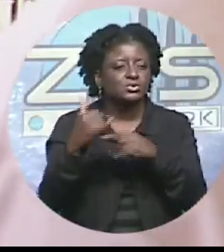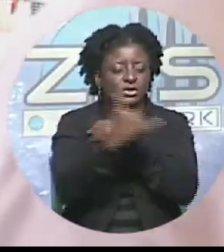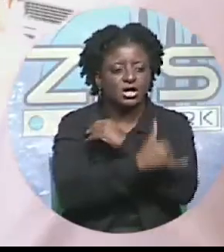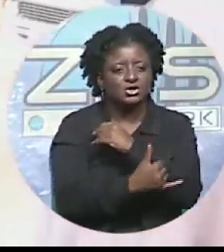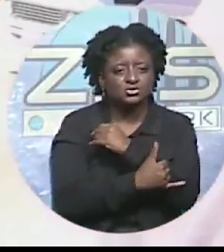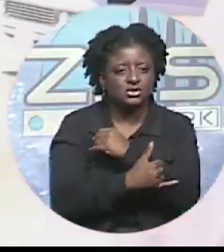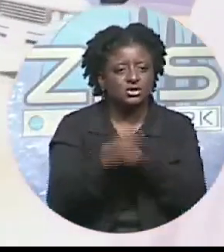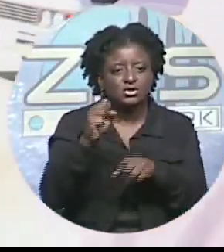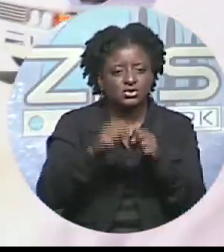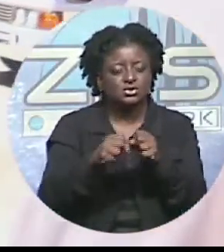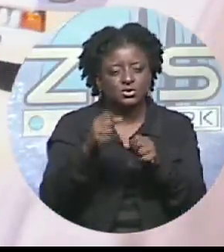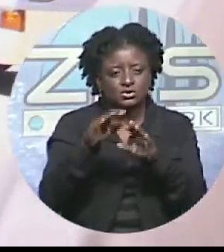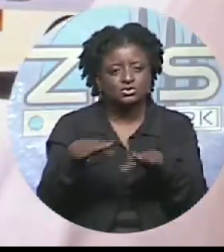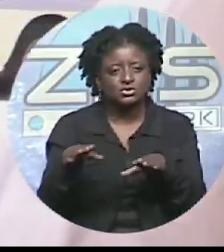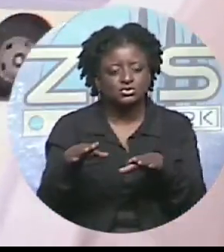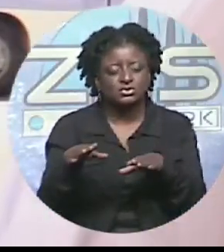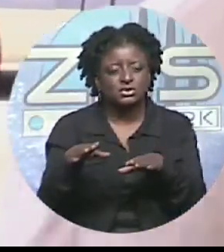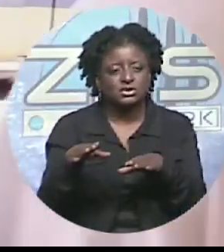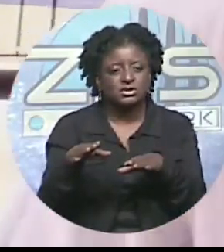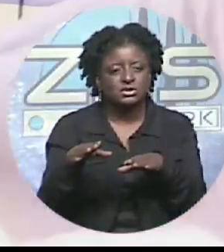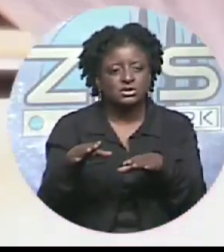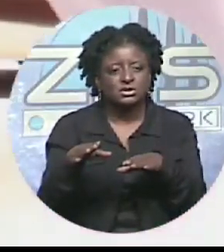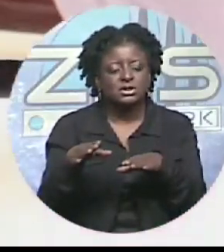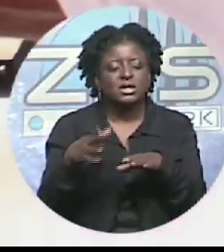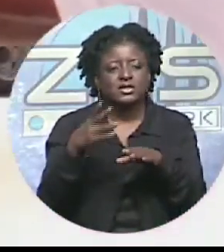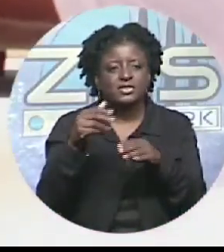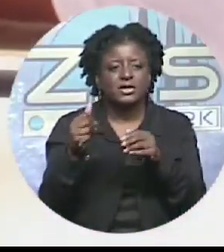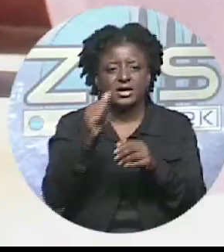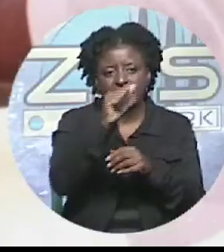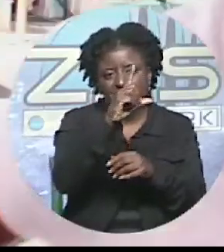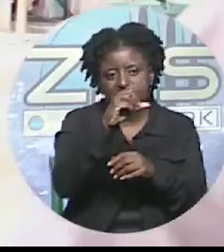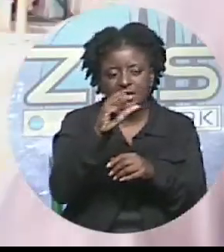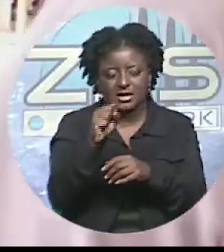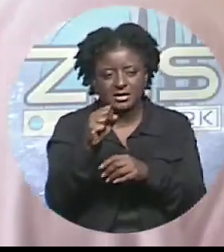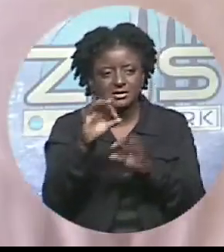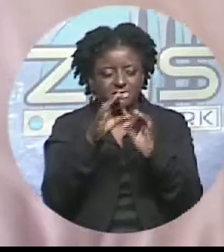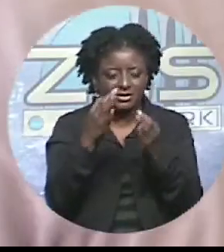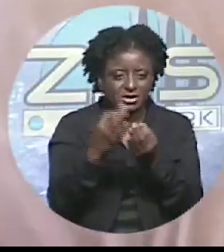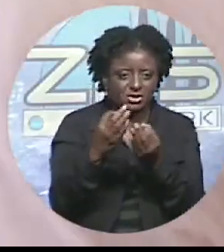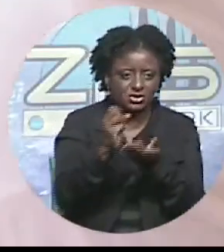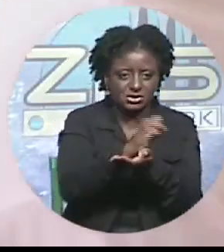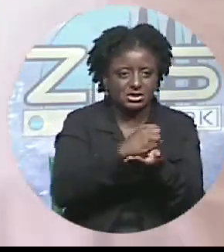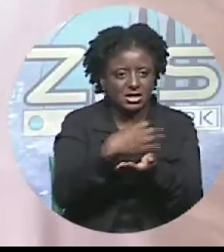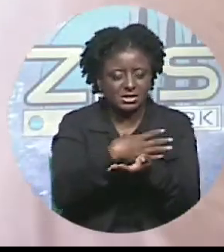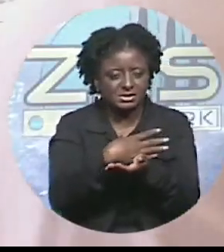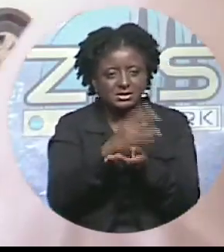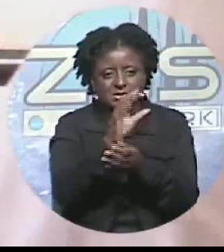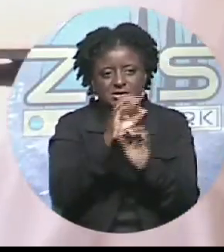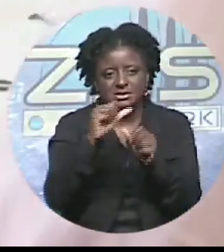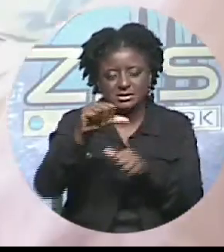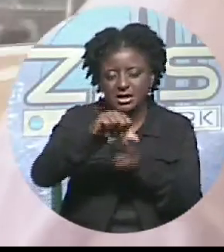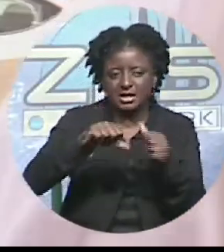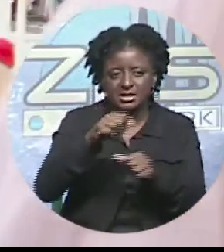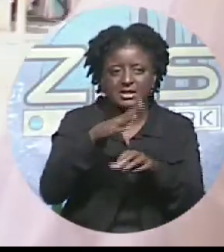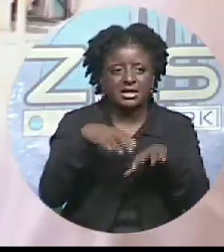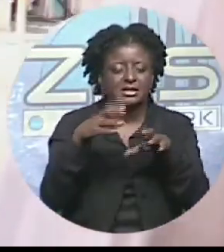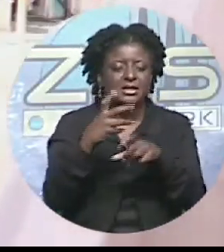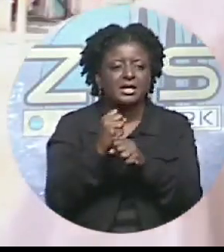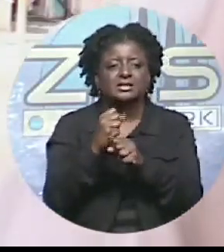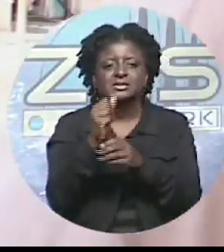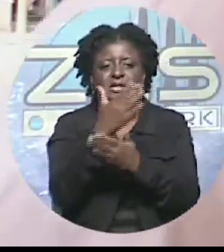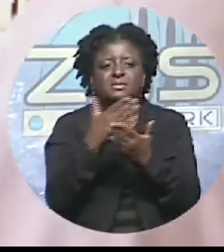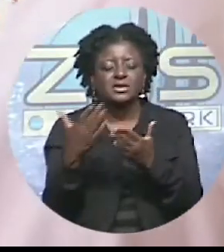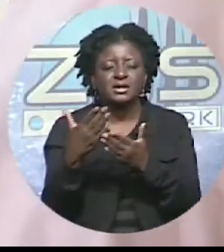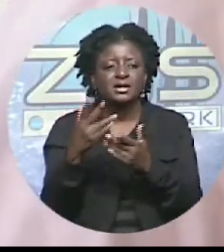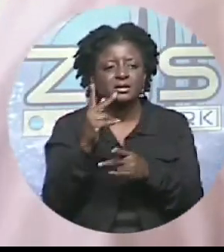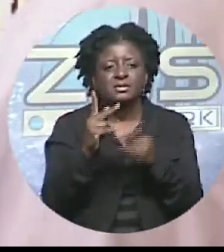eat, the AIDS Foundation could get some money, the cancer could get something, you know, and that's what tax is about, helping stuff that people don't